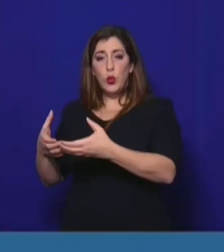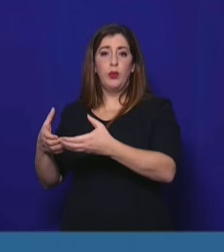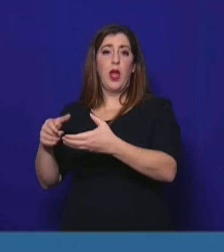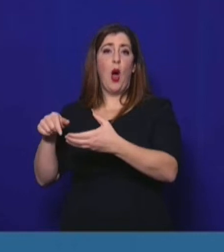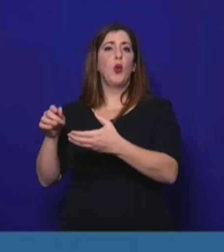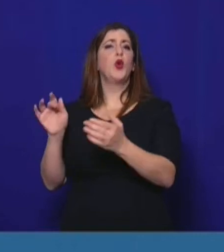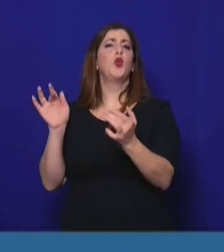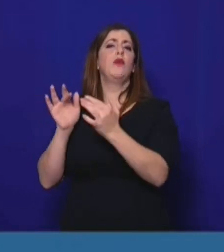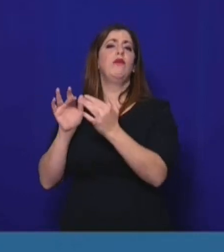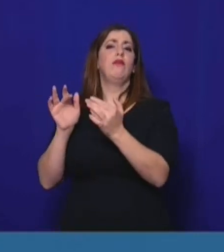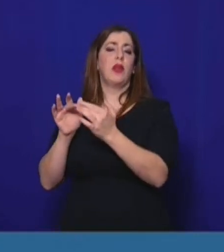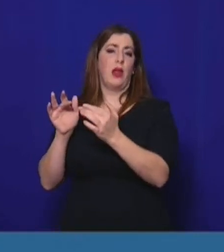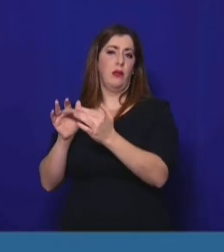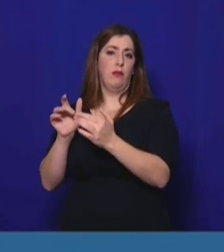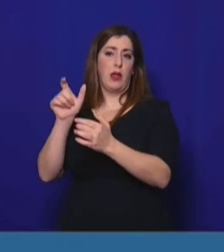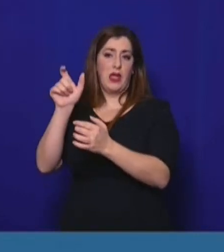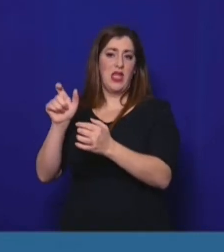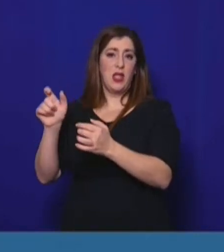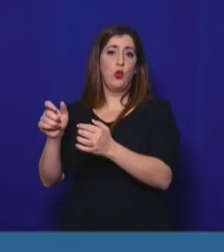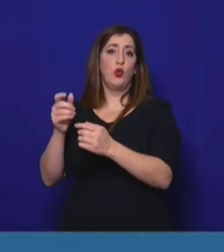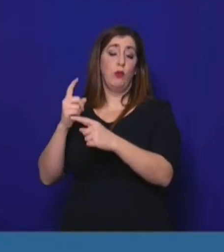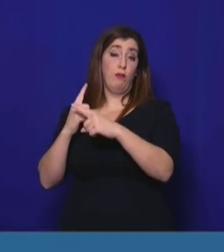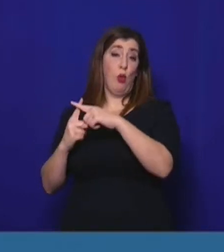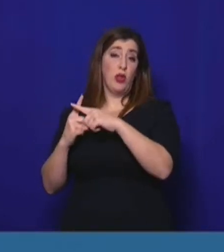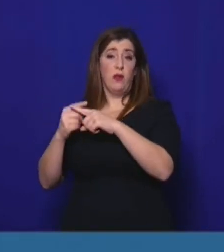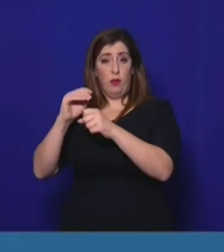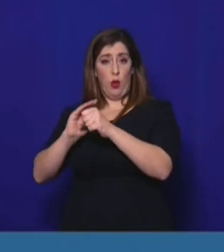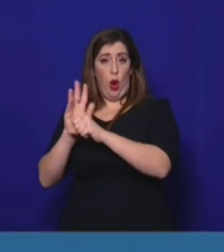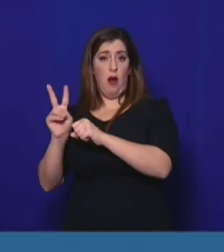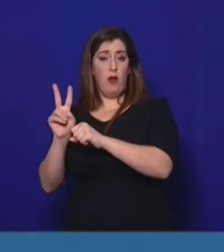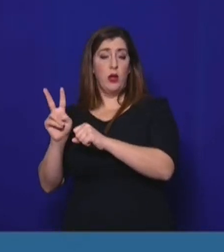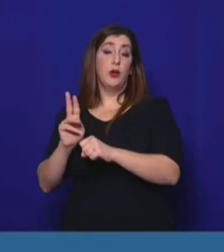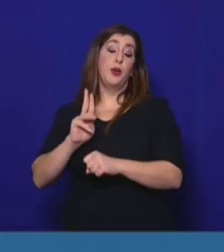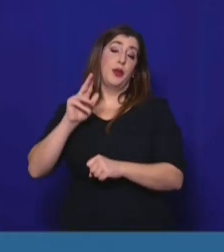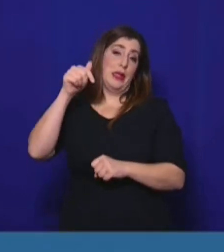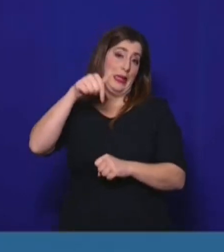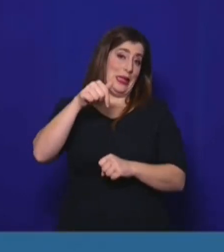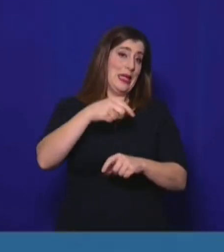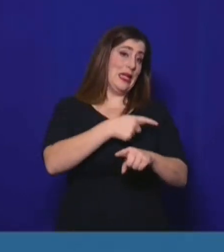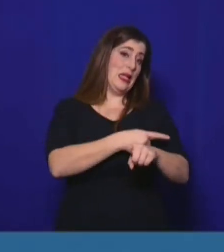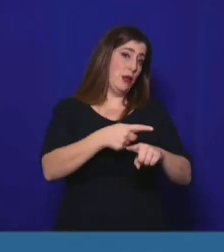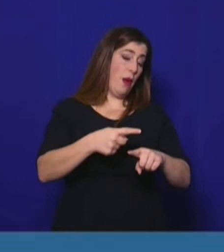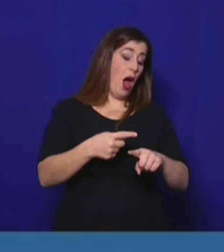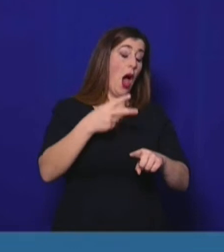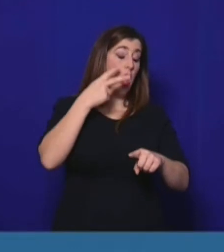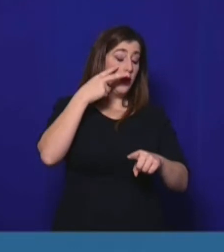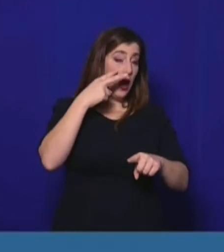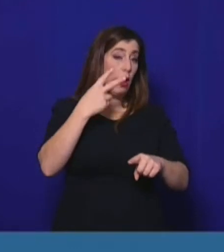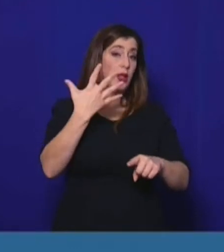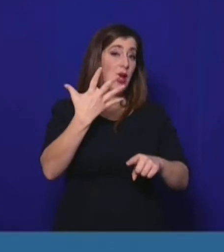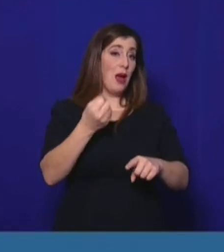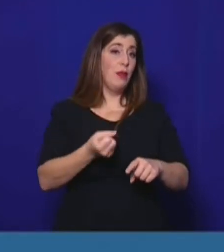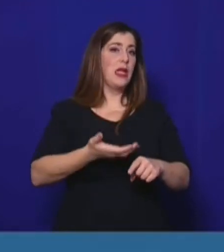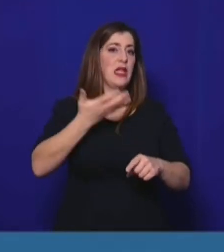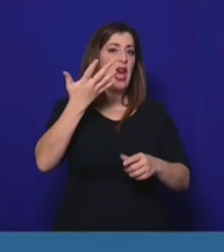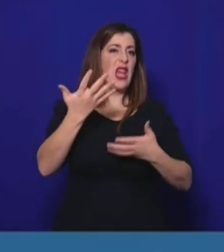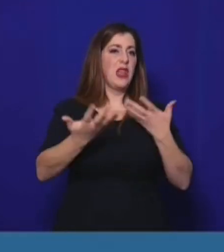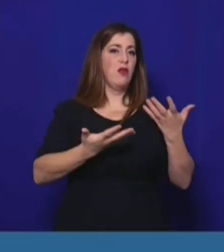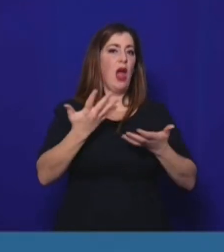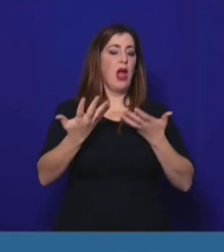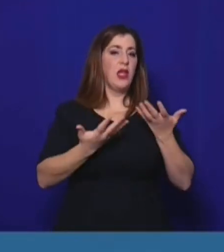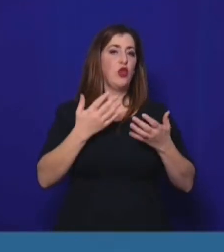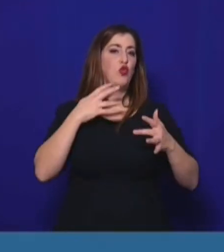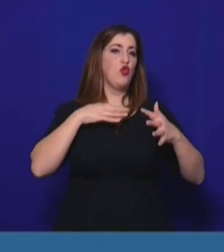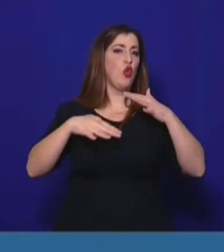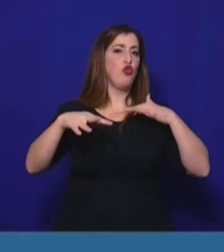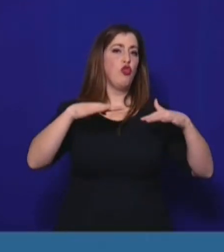każijiet li huma pożittivi u wkoll jekk qabel mal-ġimgħa ta' qabel in-numru ta' gatherings żdied ukoll u allura numru ta' clusters li kellna